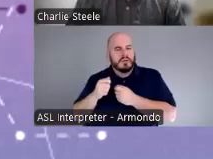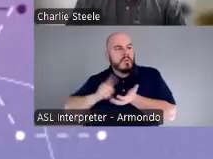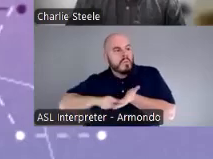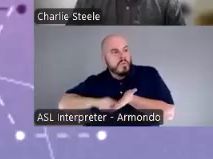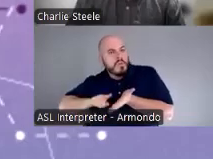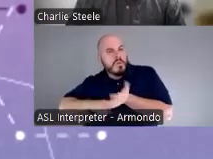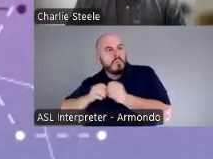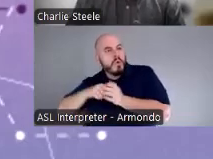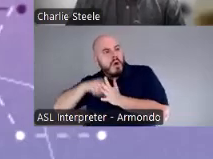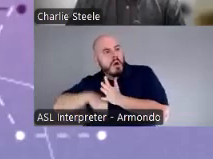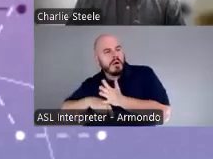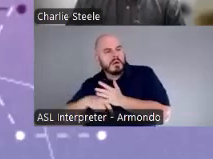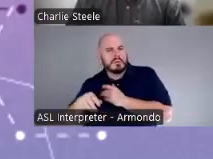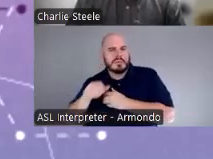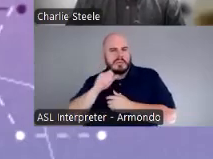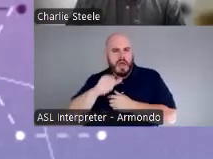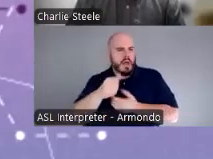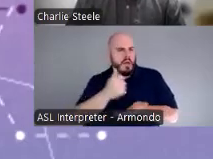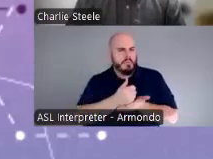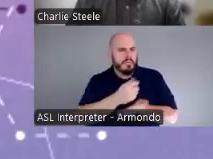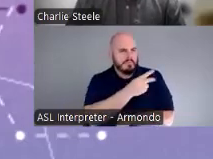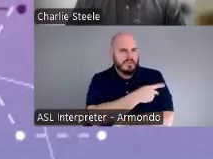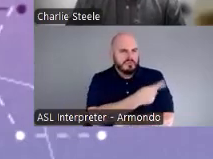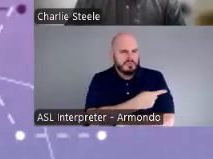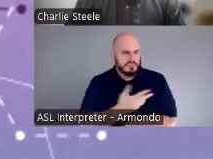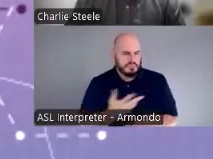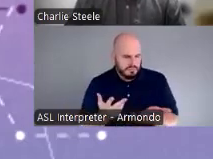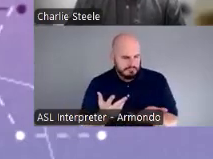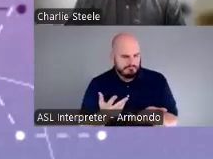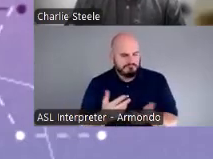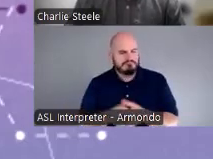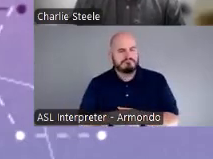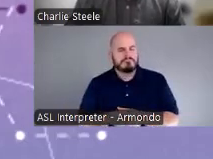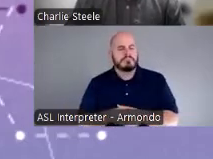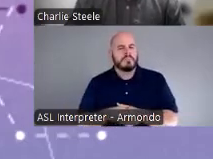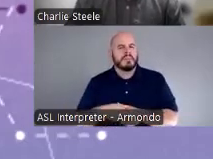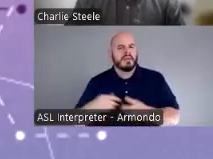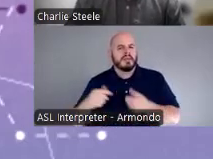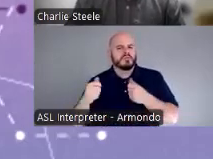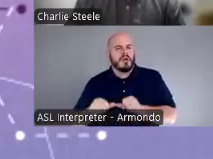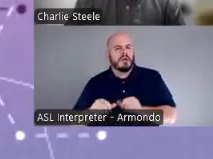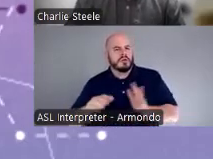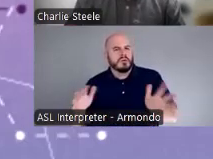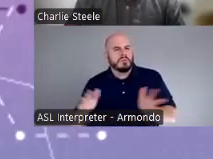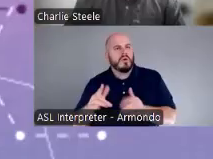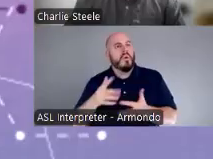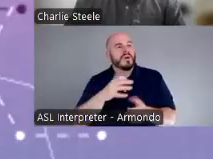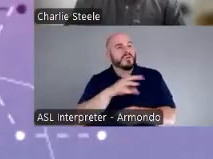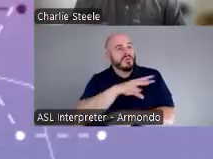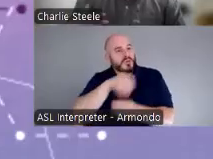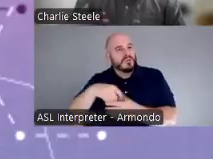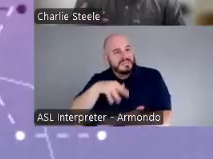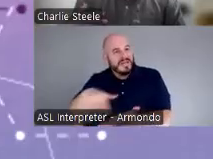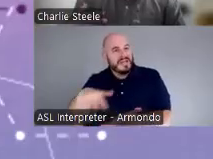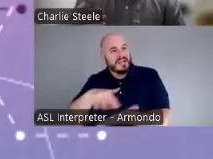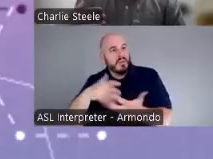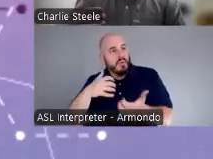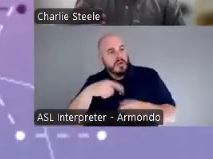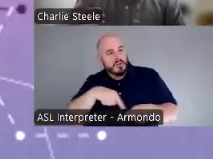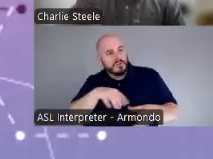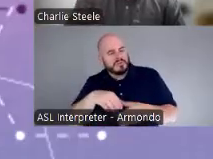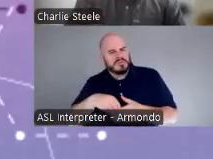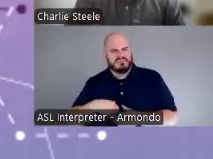helping patients. And so they tried to push me into one of their studies, even though it